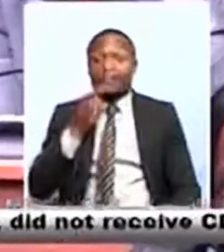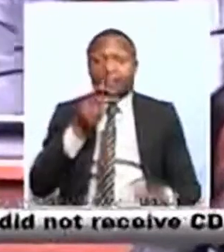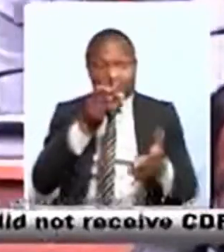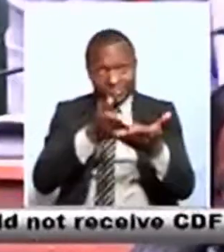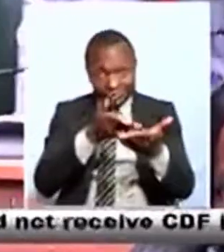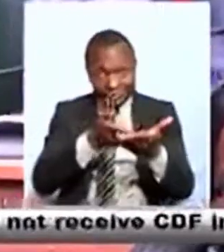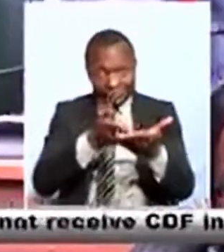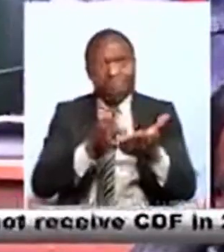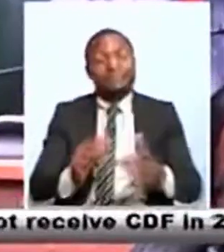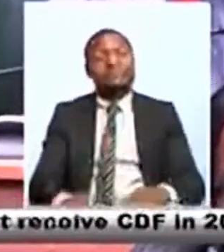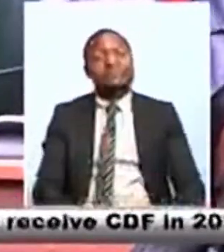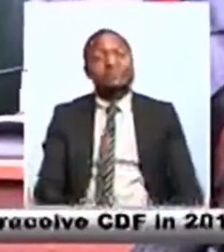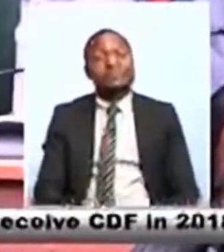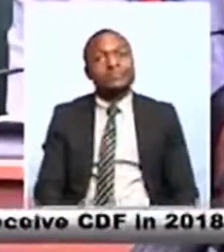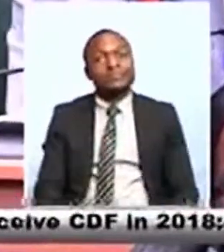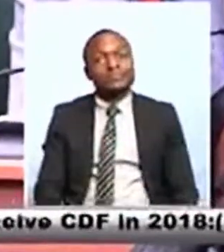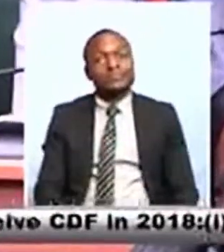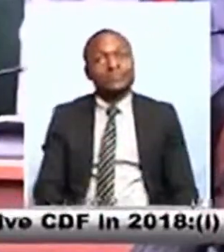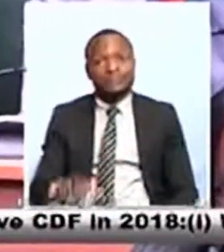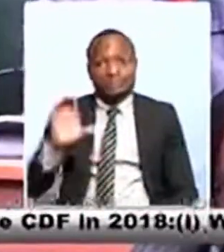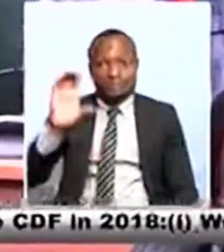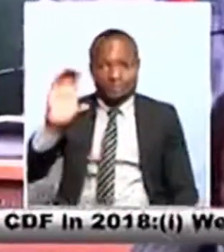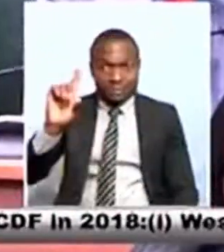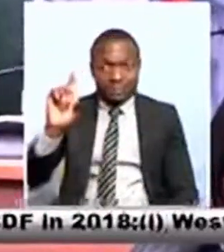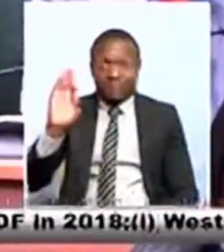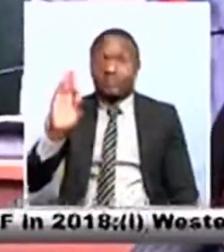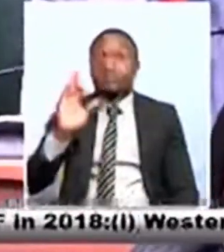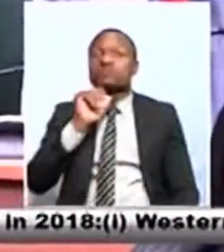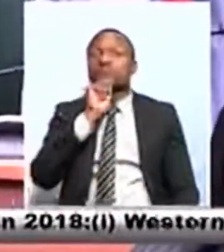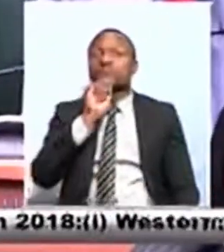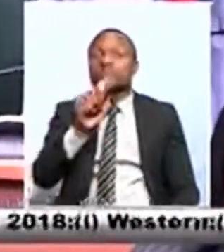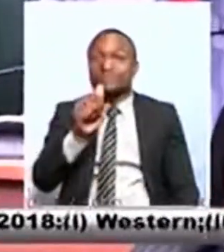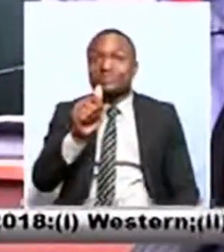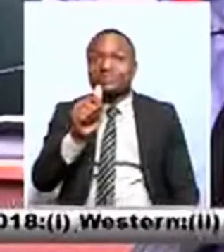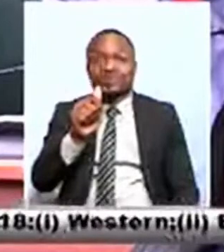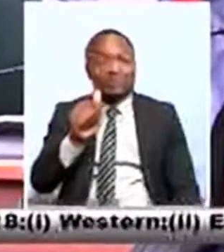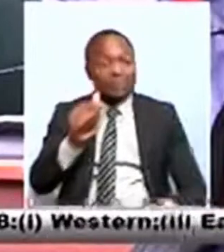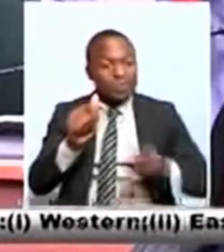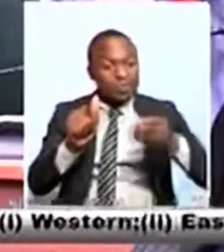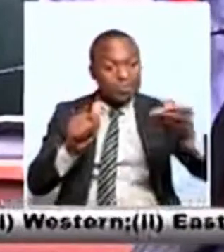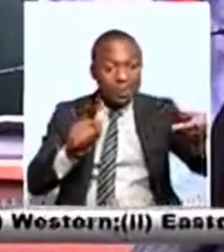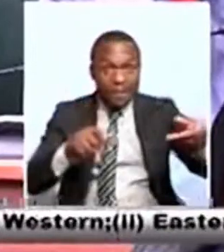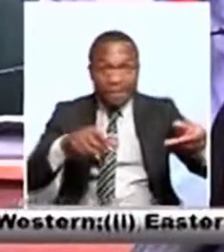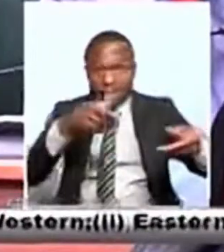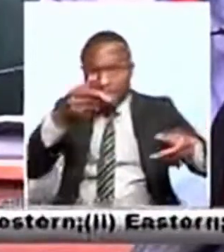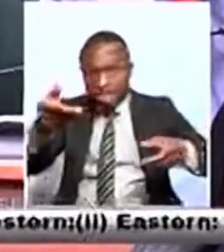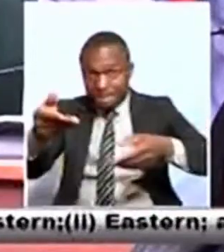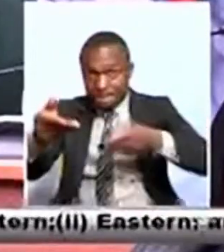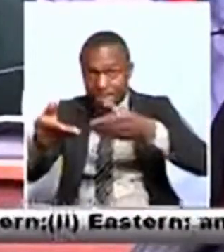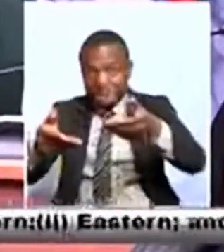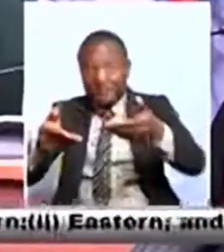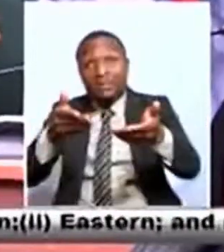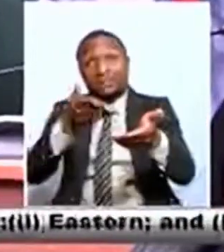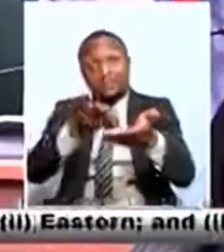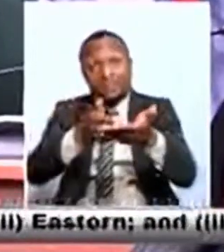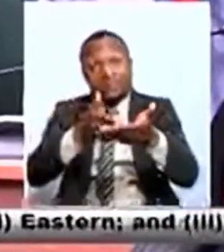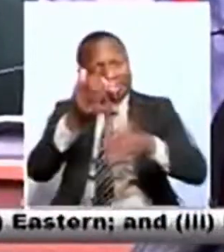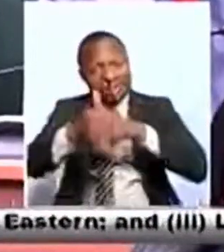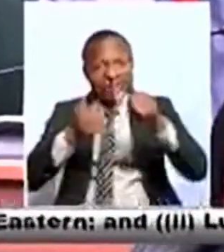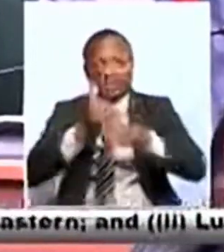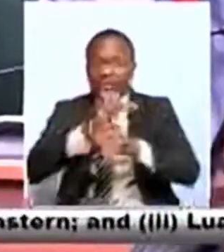that the CDF was not being disbursed in this particular year to all